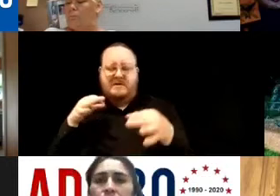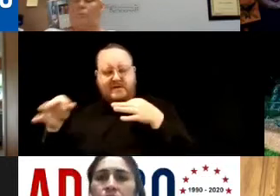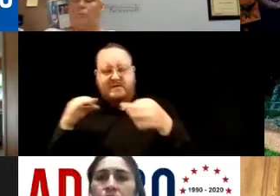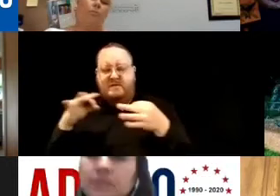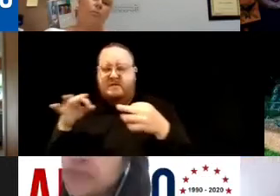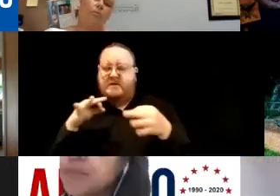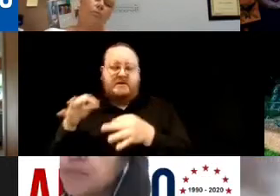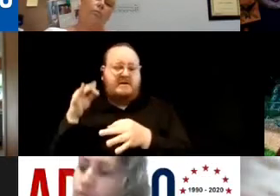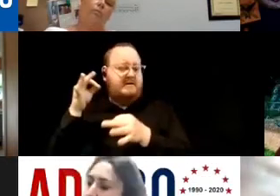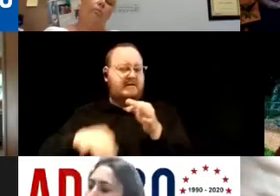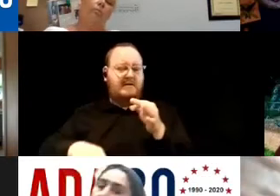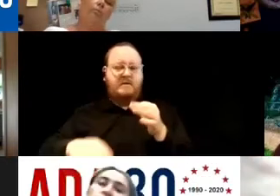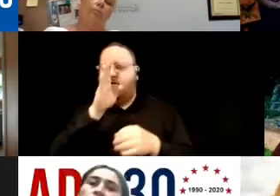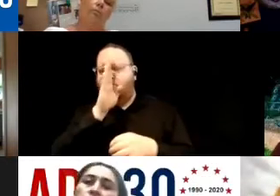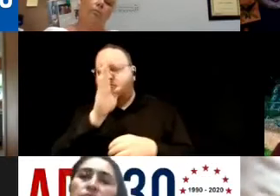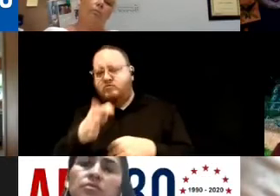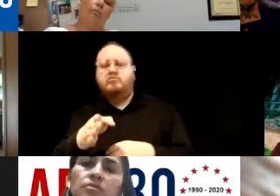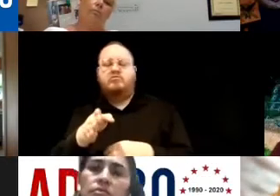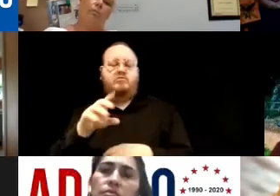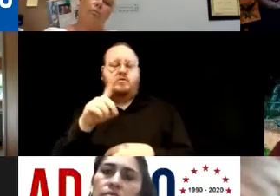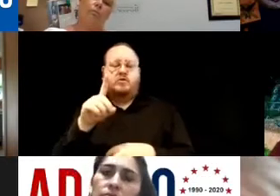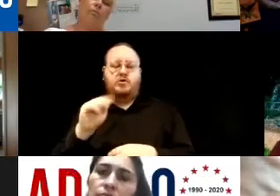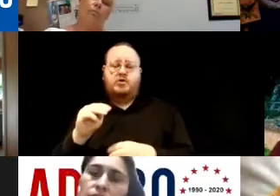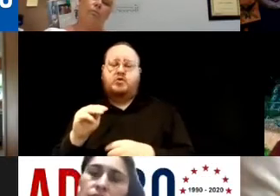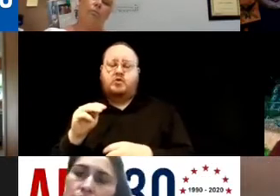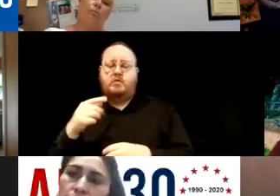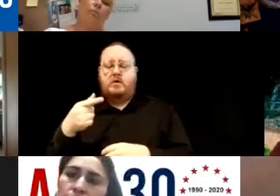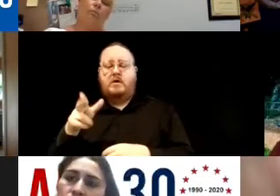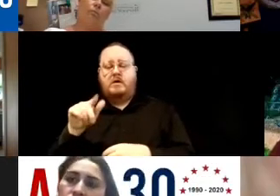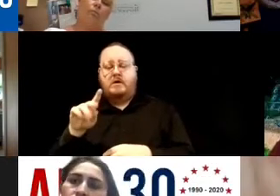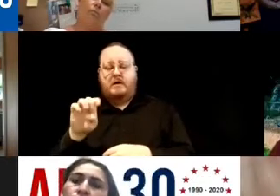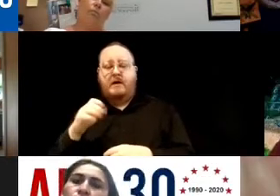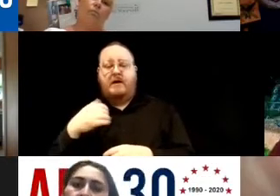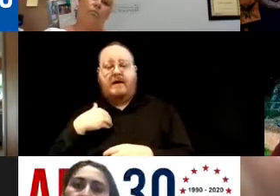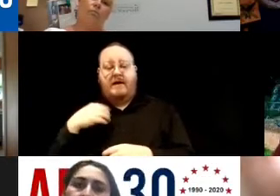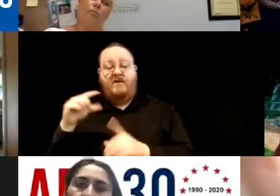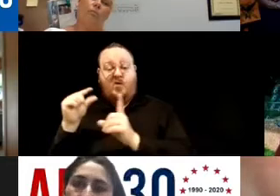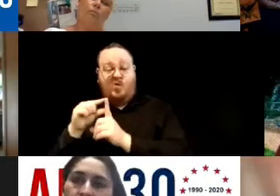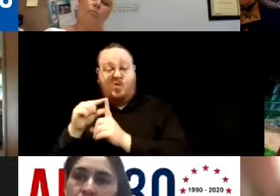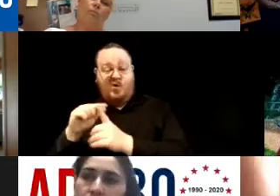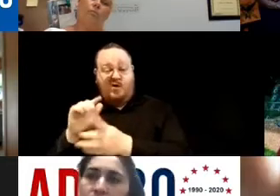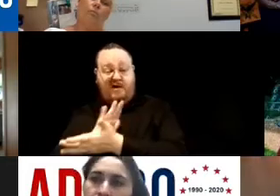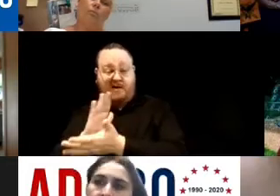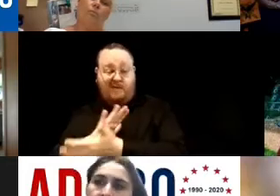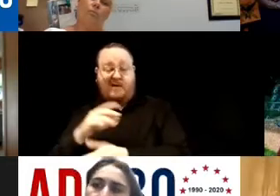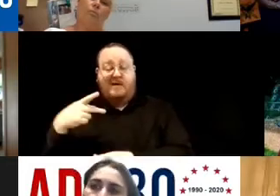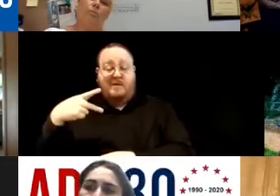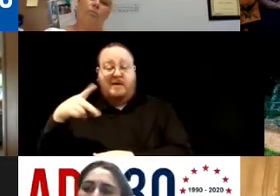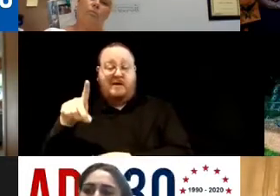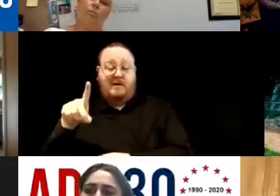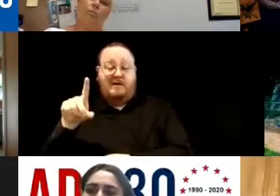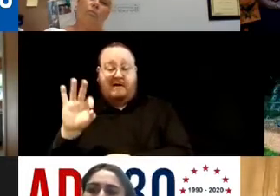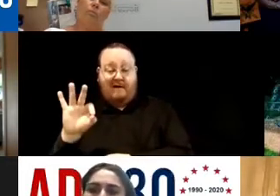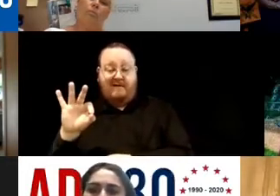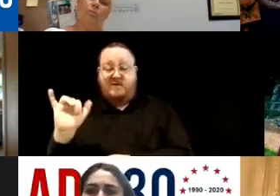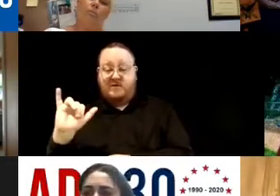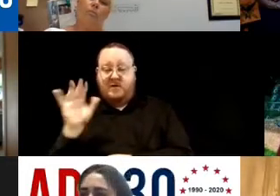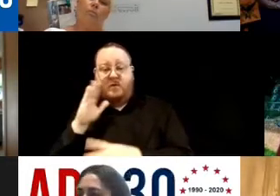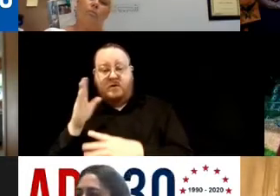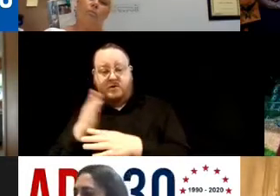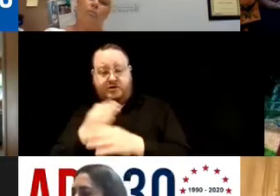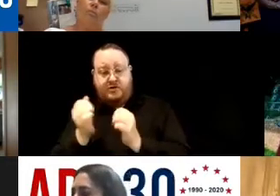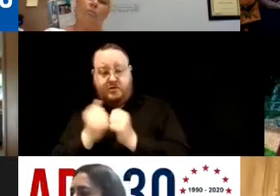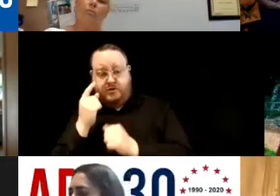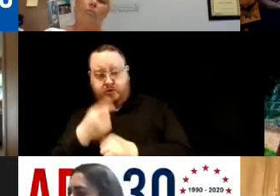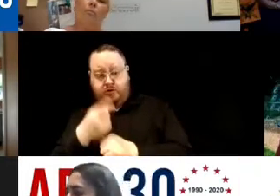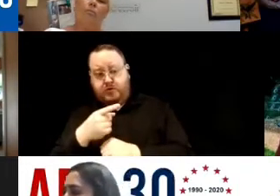They're fantastic. I have them both in Word and PDF format. And I'm going to share, Susan, I'm going to share them with you if that's okay.